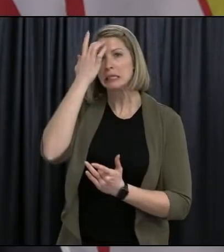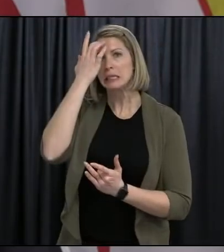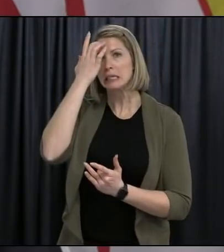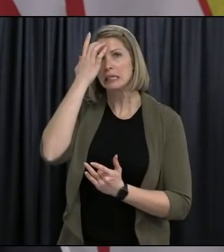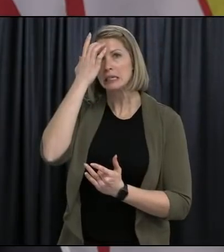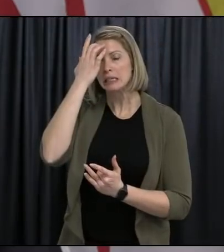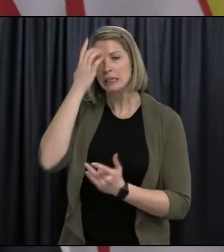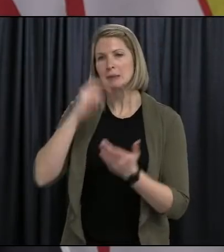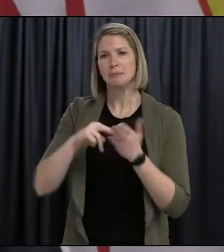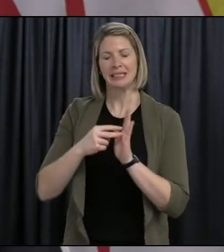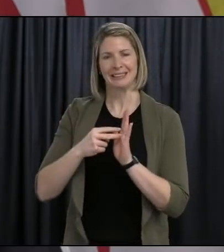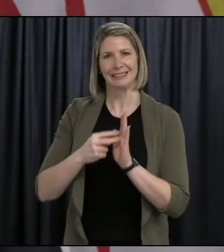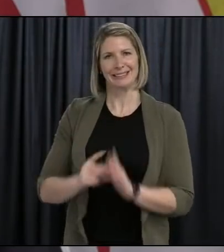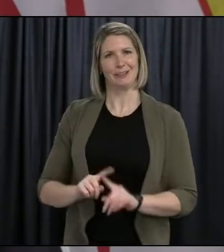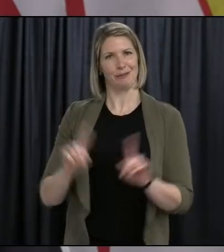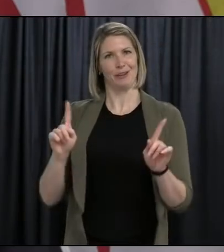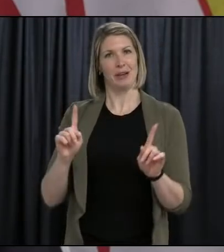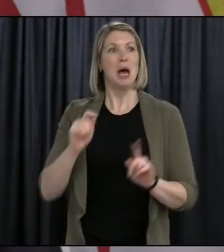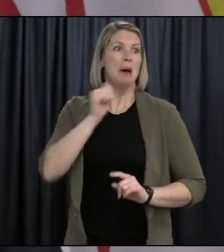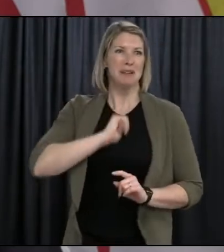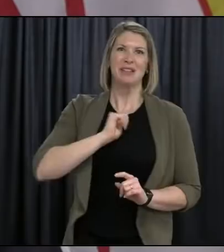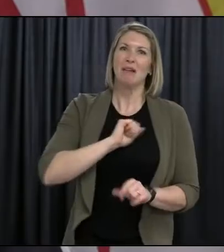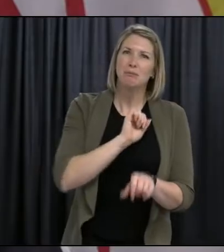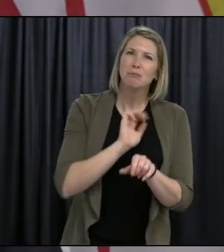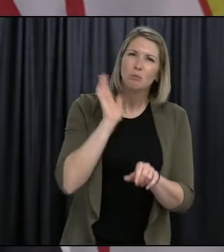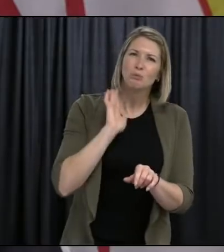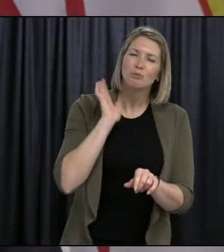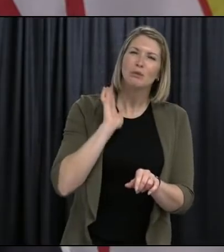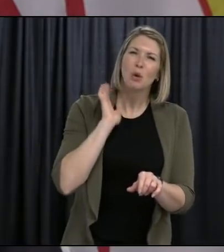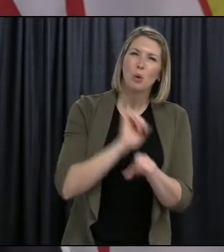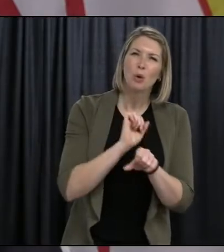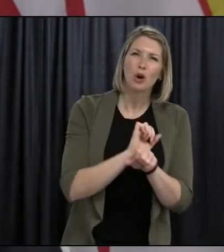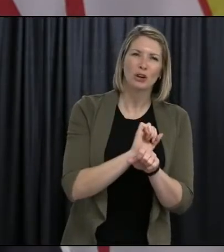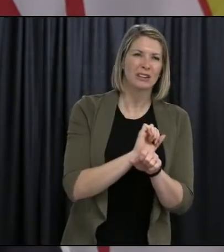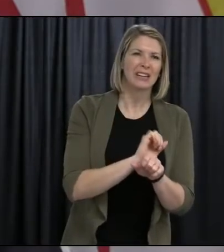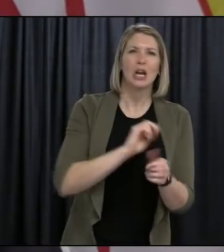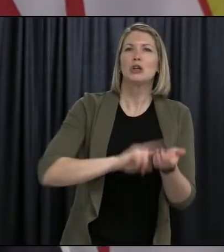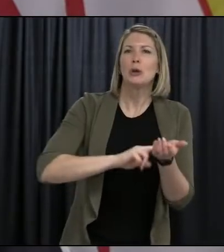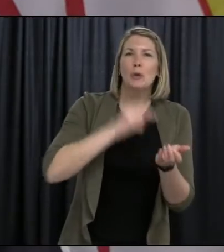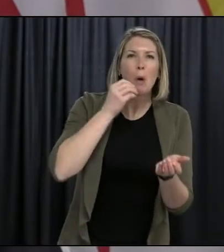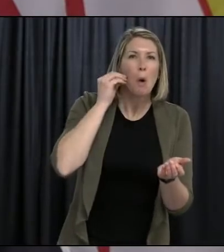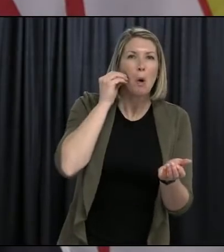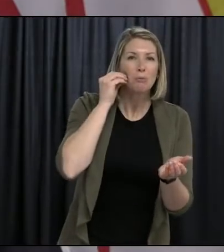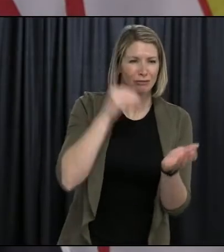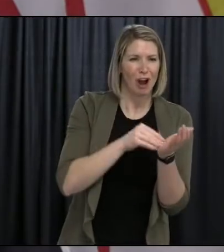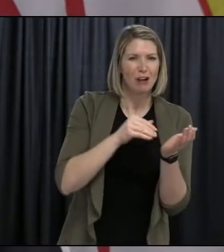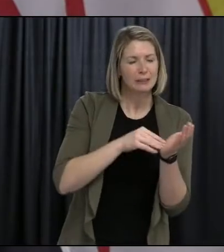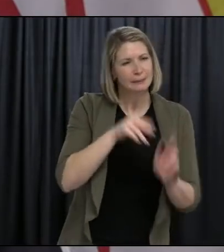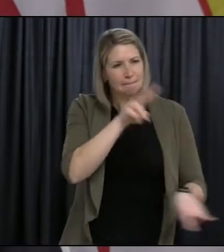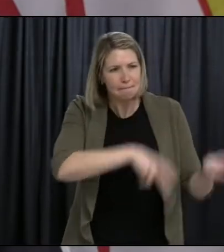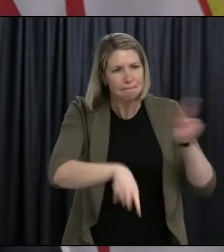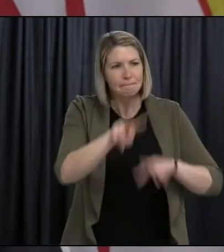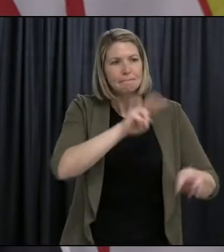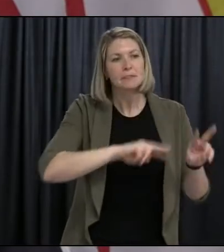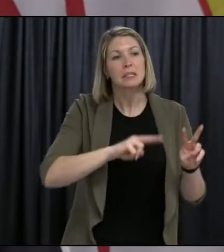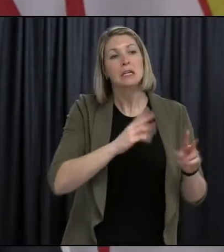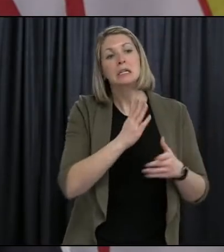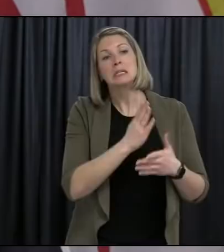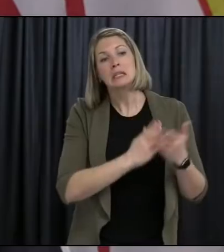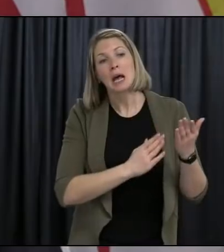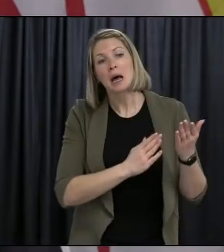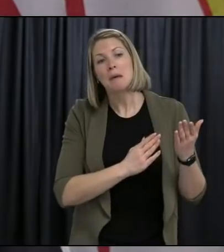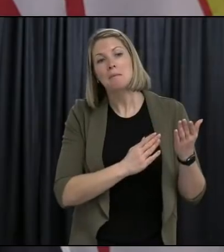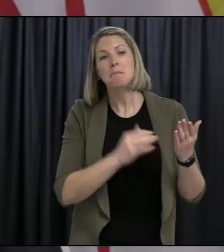myself personally, having worked in long-term care for many, many years, will say that there are